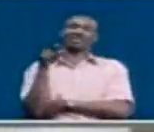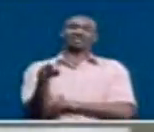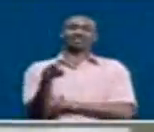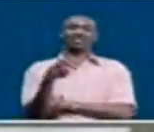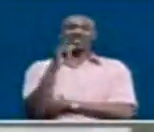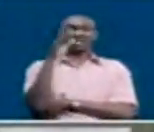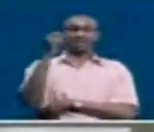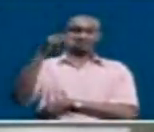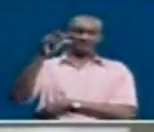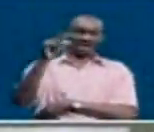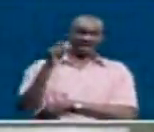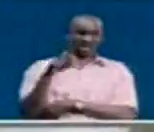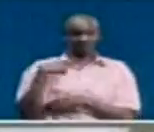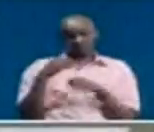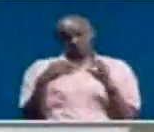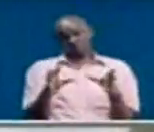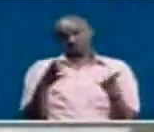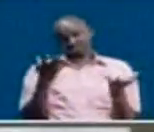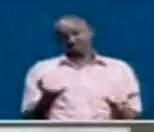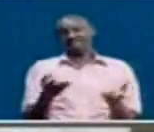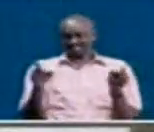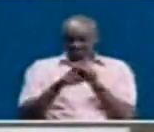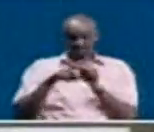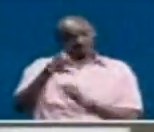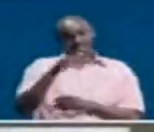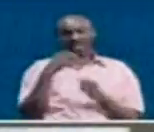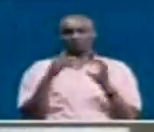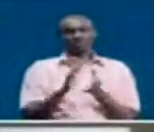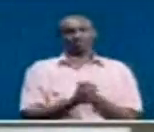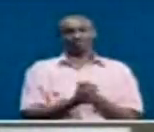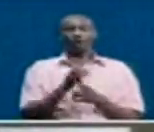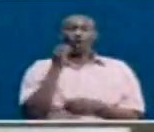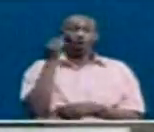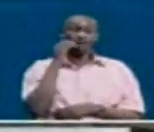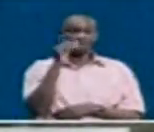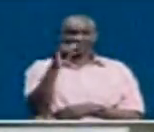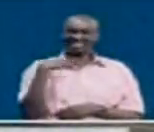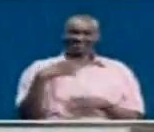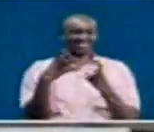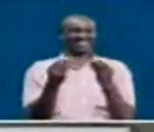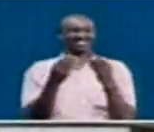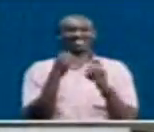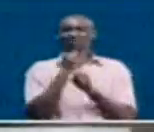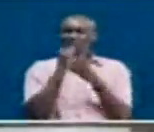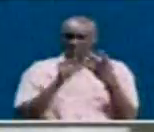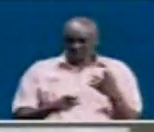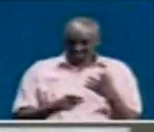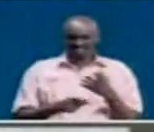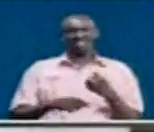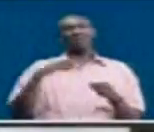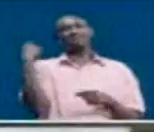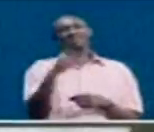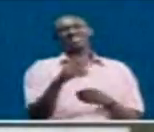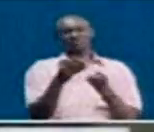lost 29-40 to old rivals Mwamba at the same venue. Homeboys had an easy afternoon as they strolled over Mean Machine to